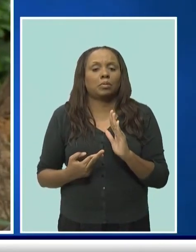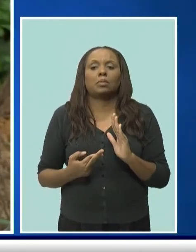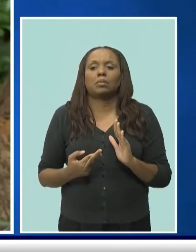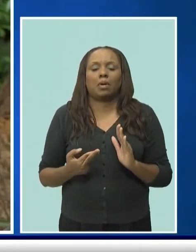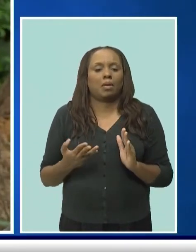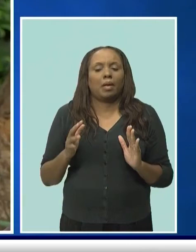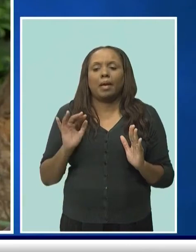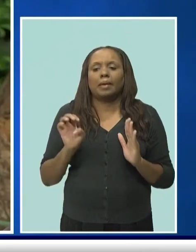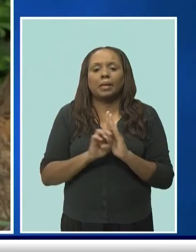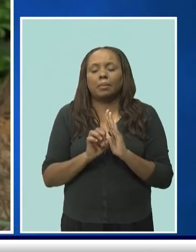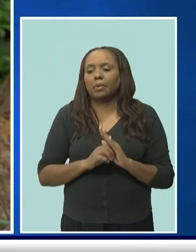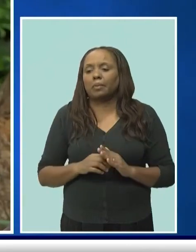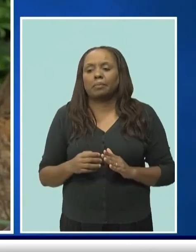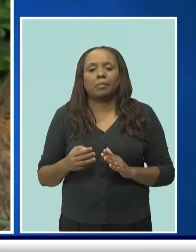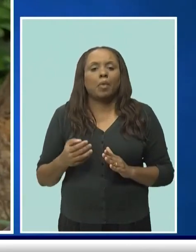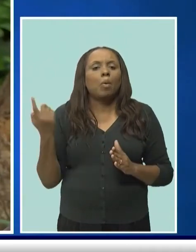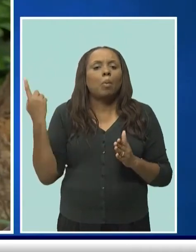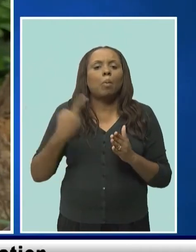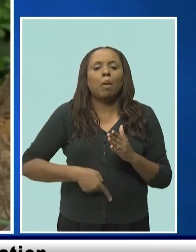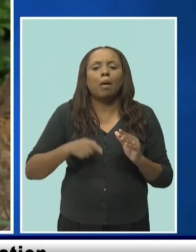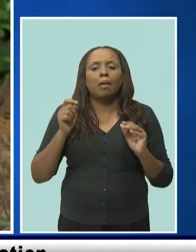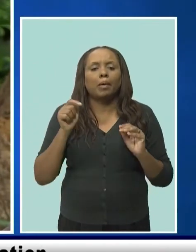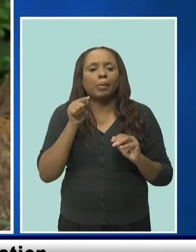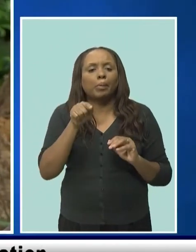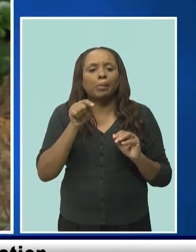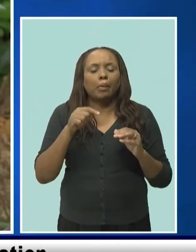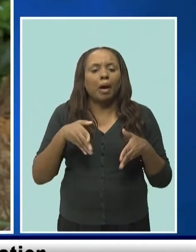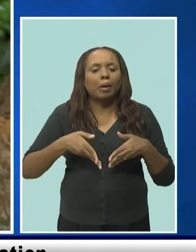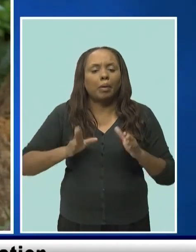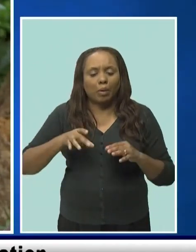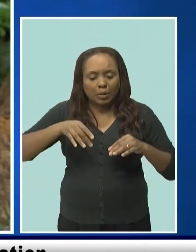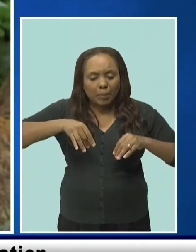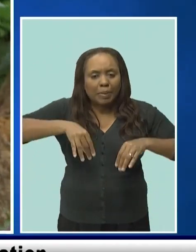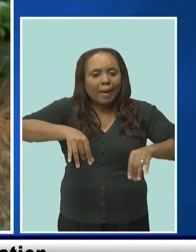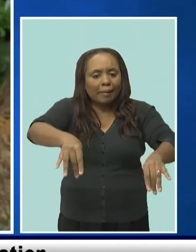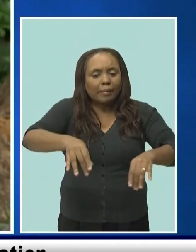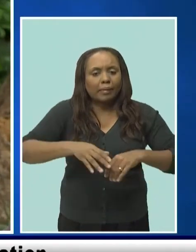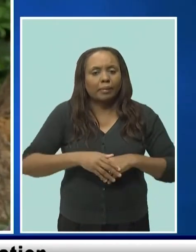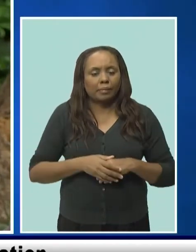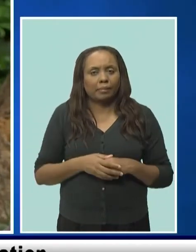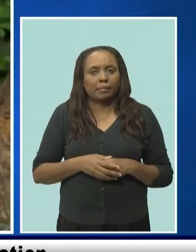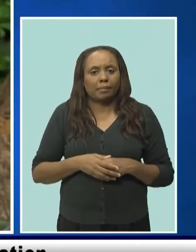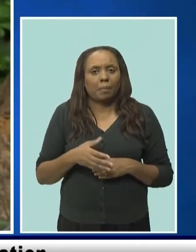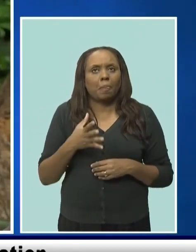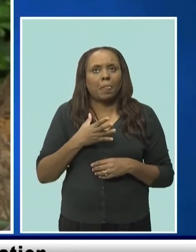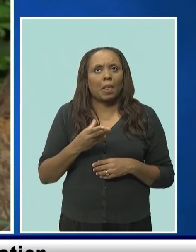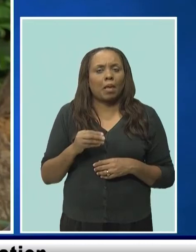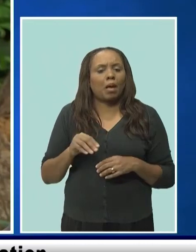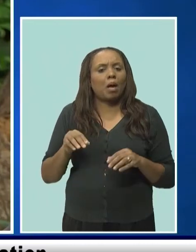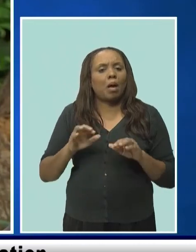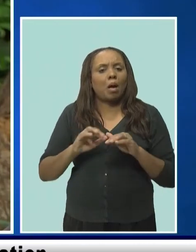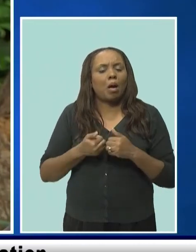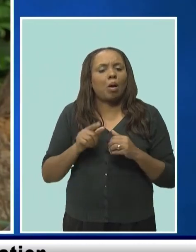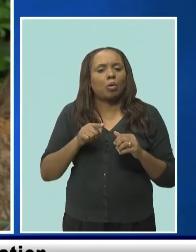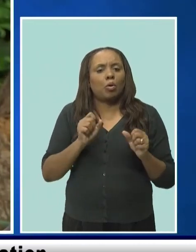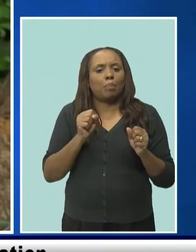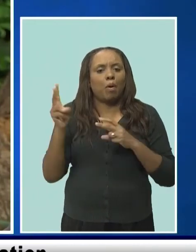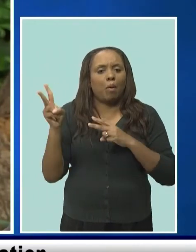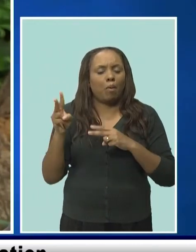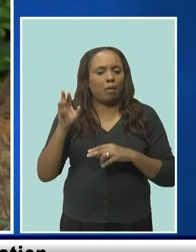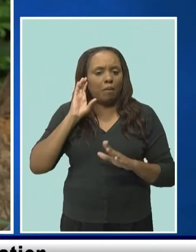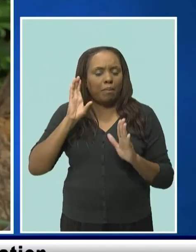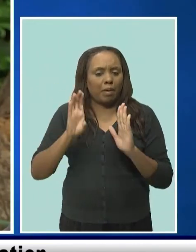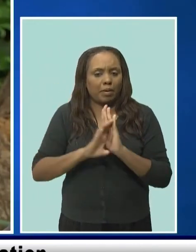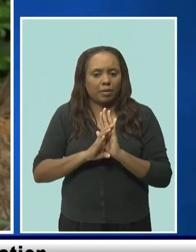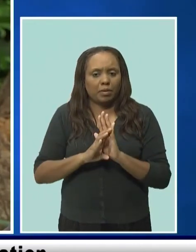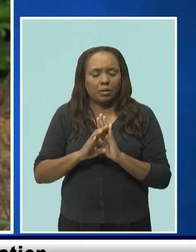planted, the spacing, and more importantly, the uploading of photos of